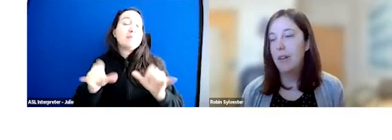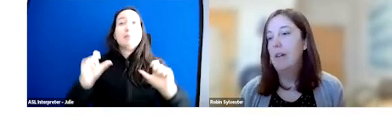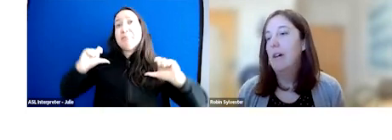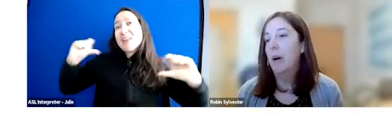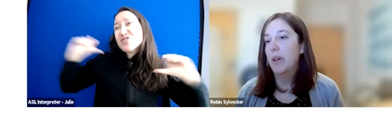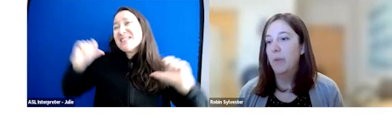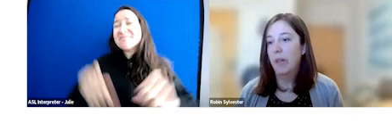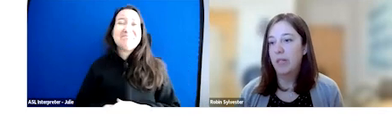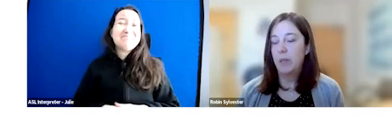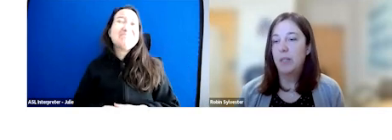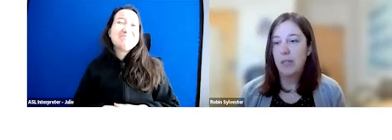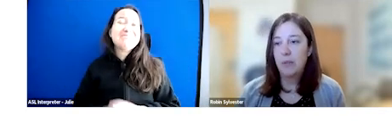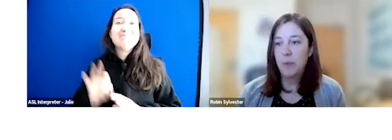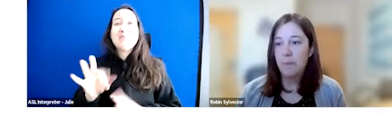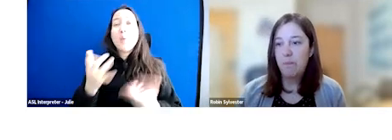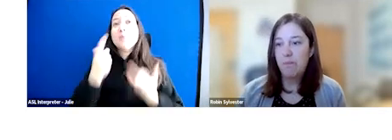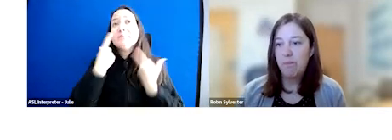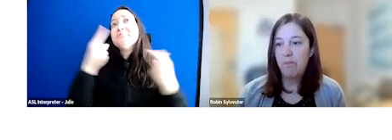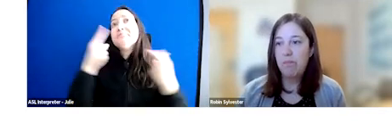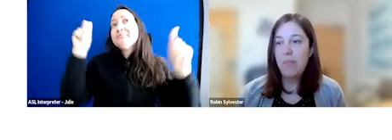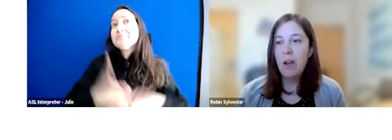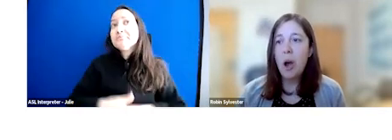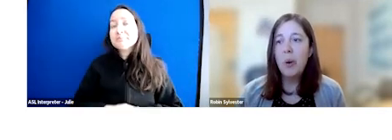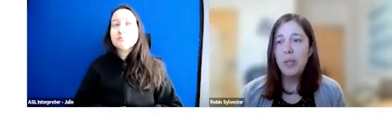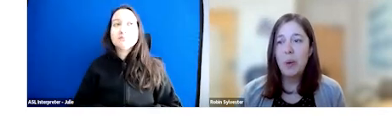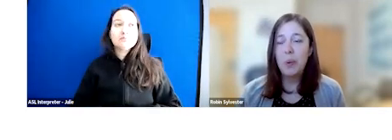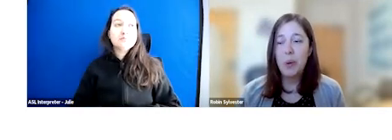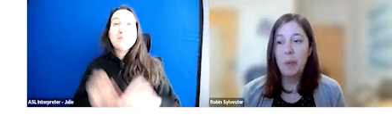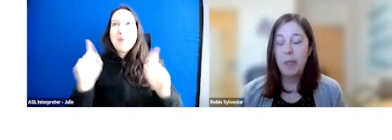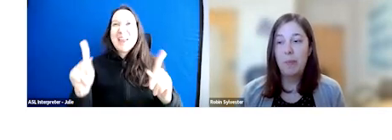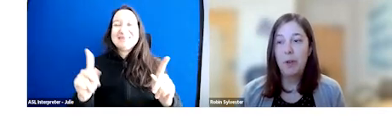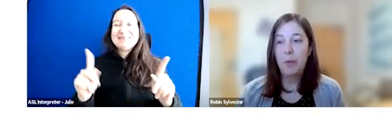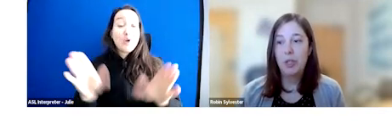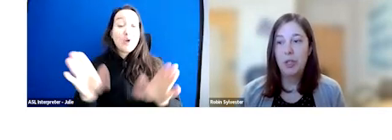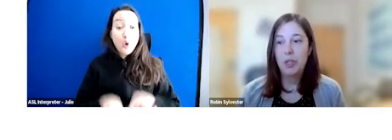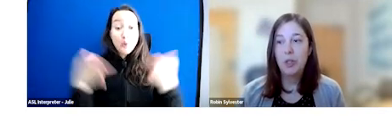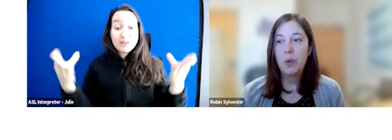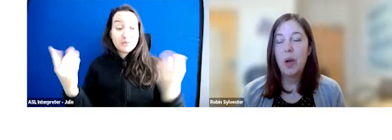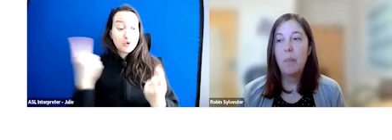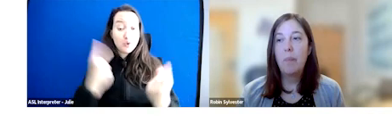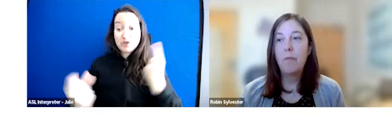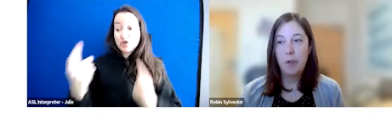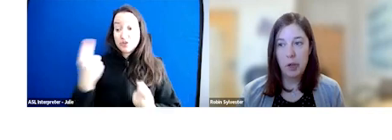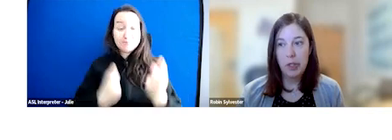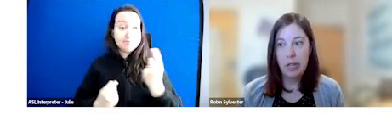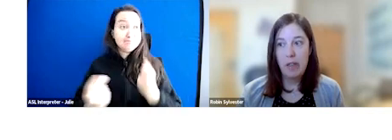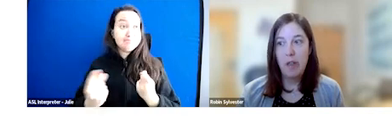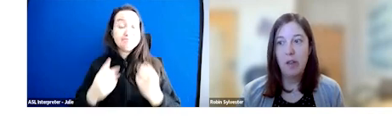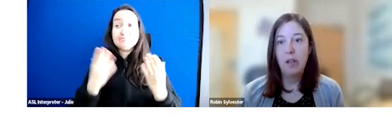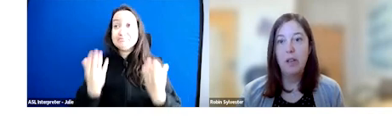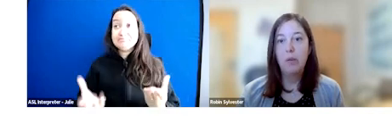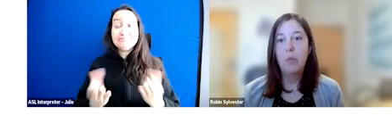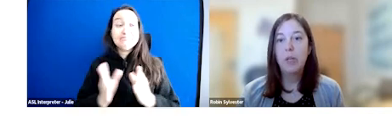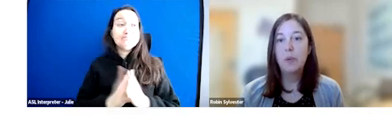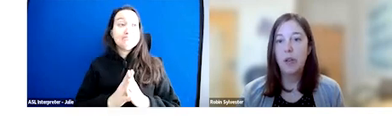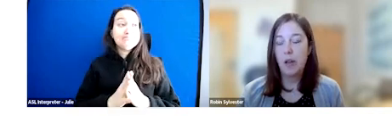exercising, if you would like to be successful. All right, so I will open it up for questions first, and